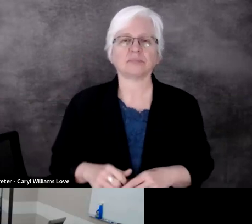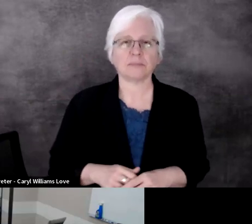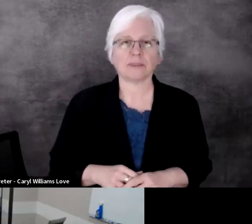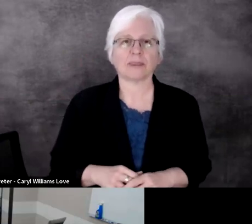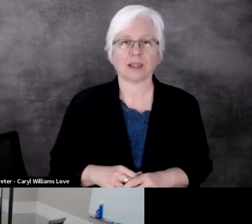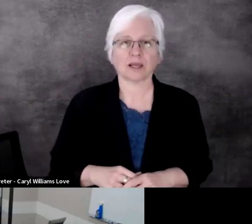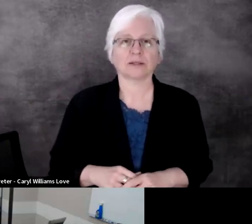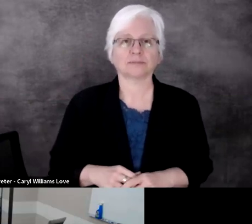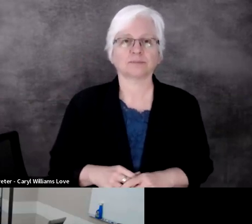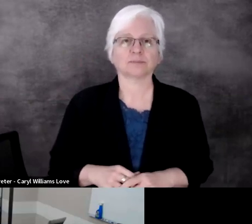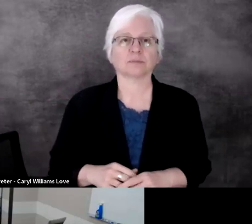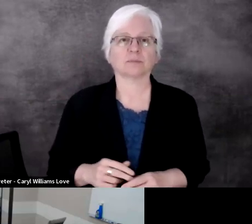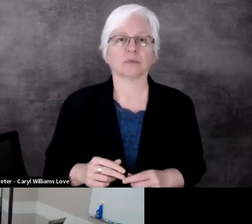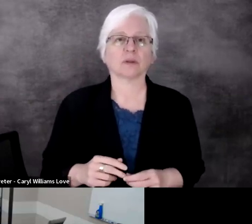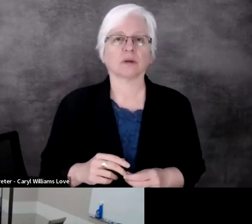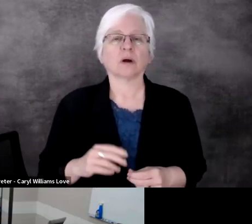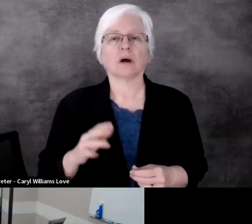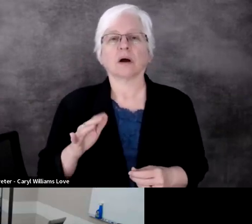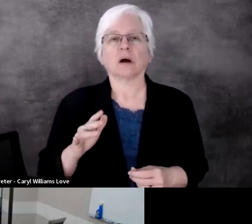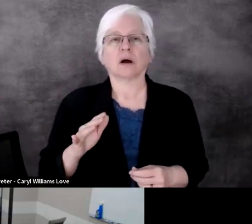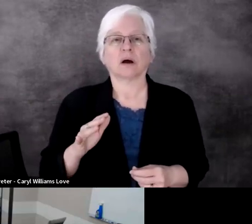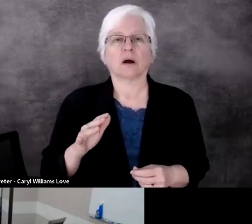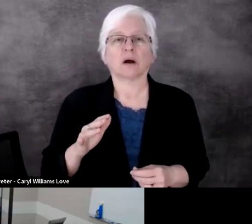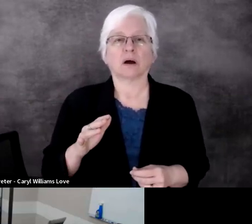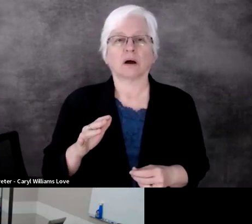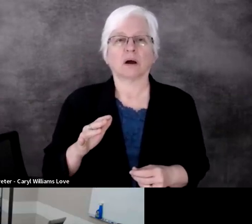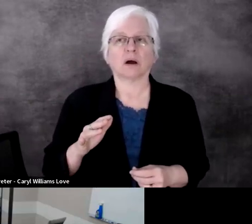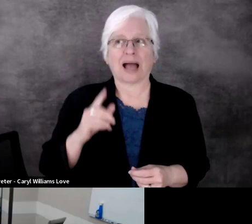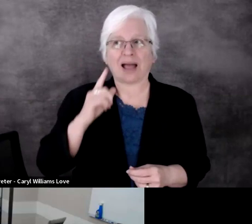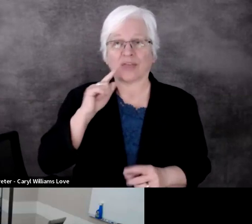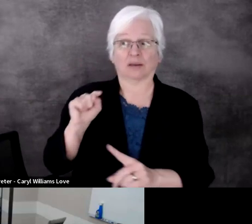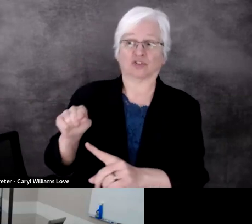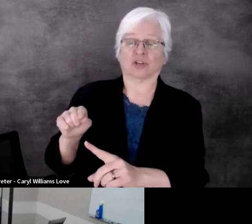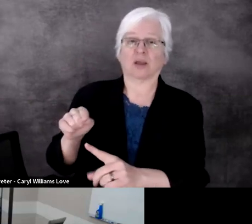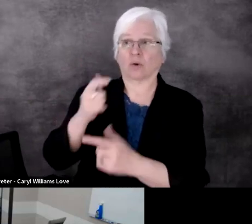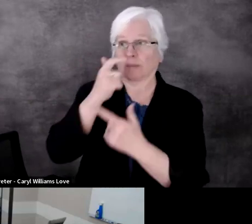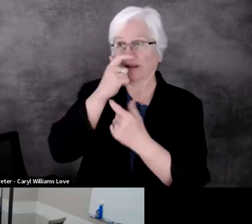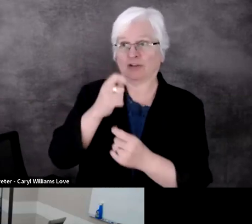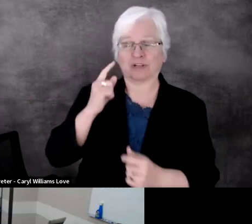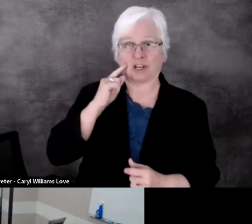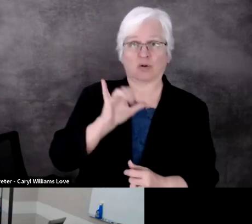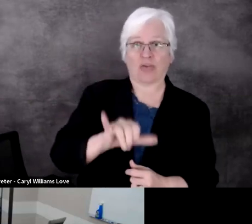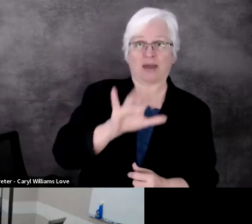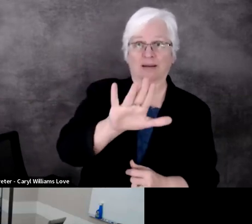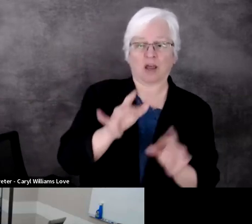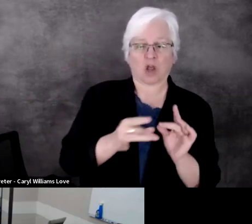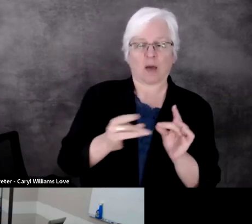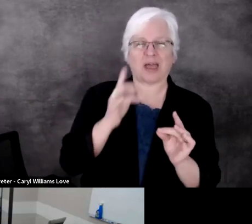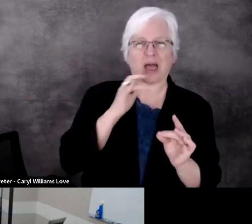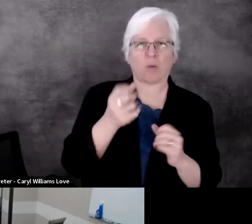commitment when she was appointed to this committee, but I think, in particular, I think she would have been interested to hear that comment. So we'll make sure to relay that to